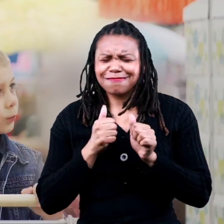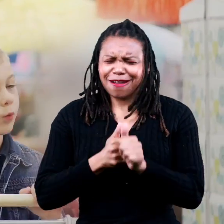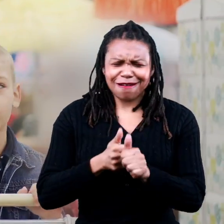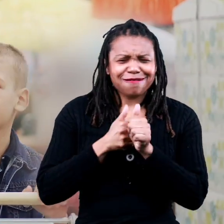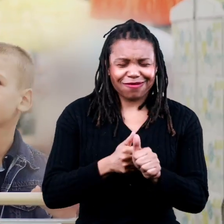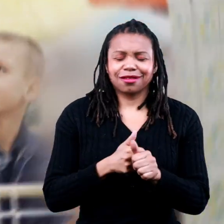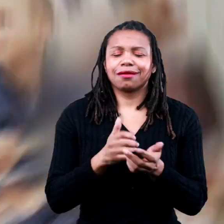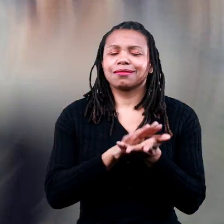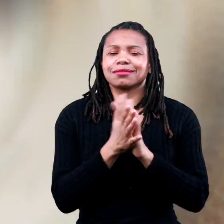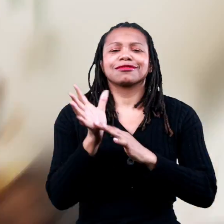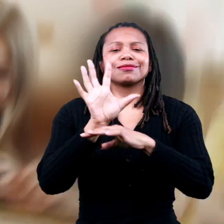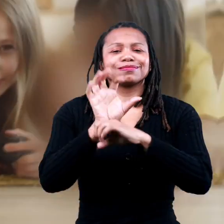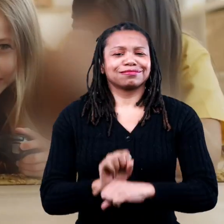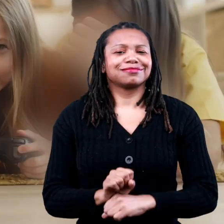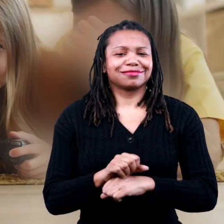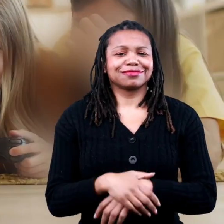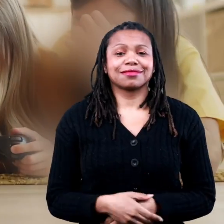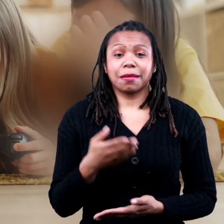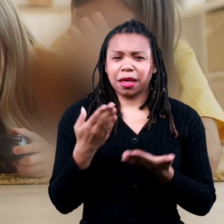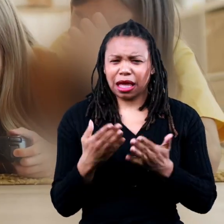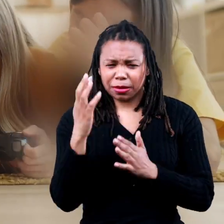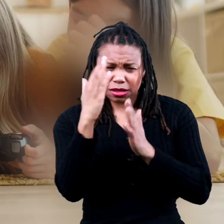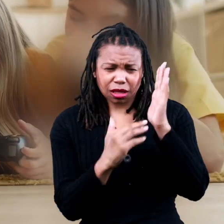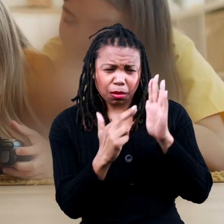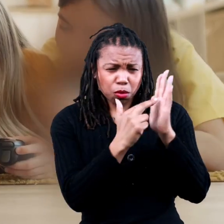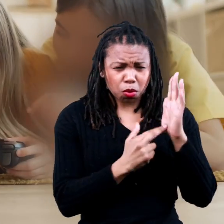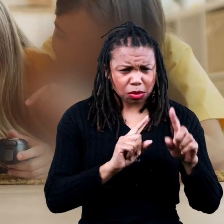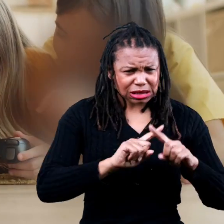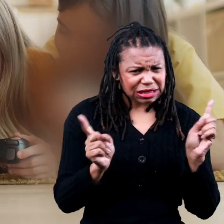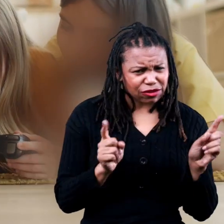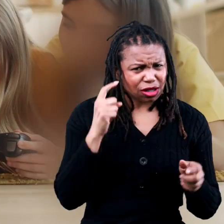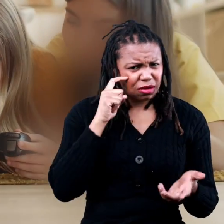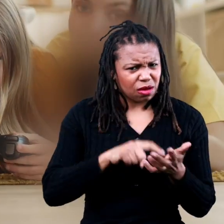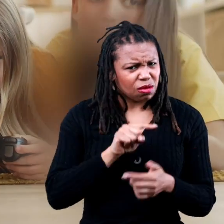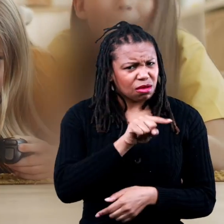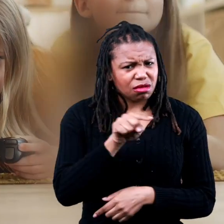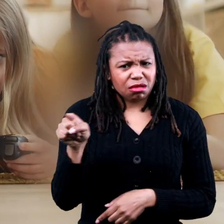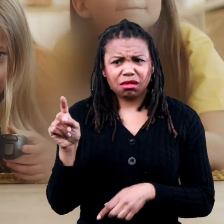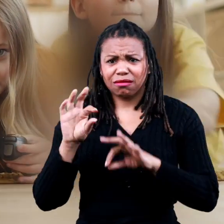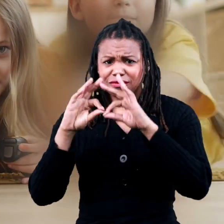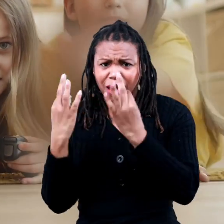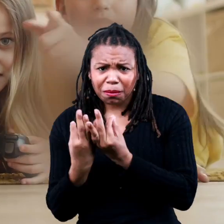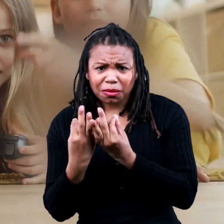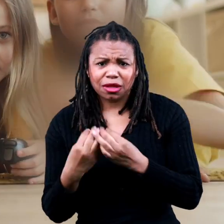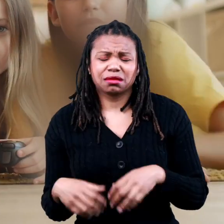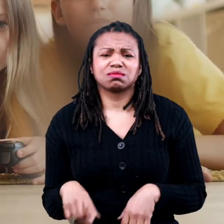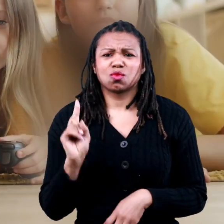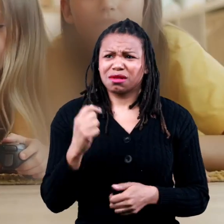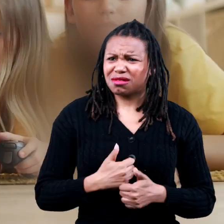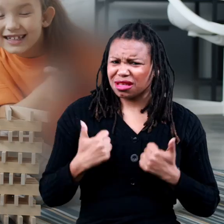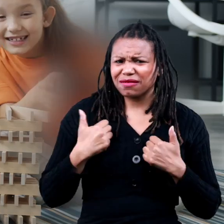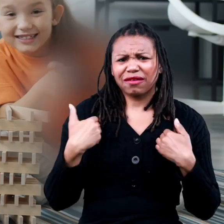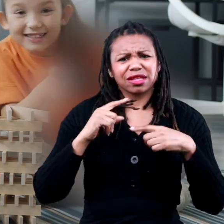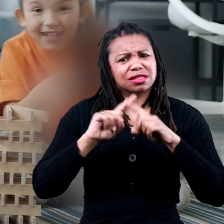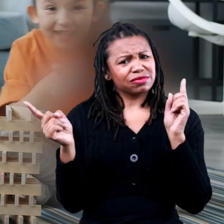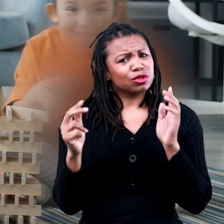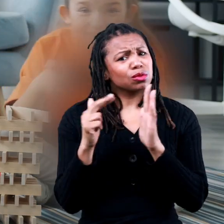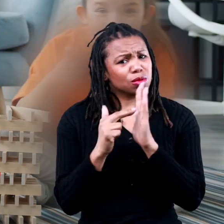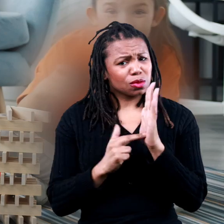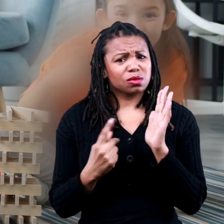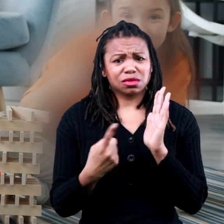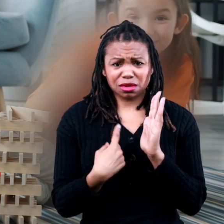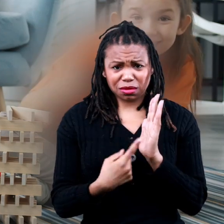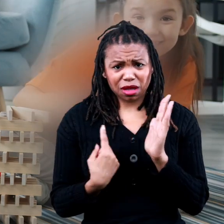makes progress. Sometimes you might discover that some rules are different depending on what family you belong